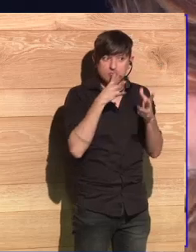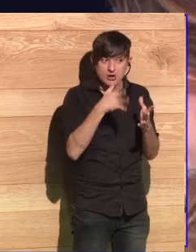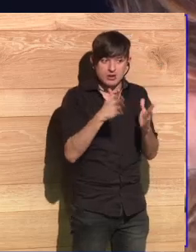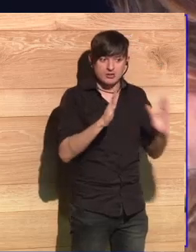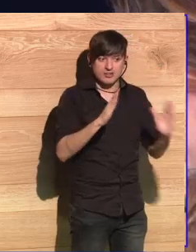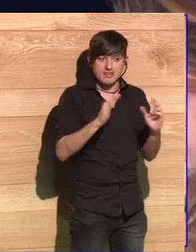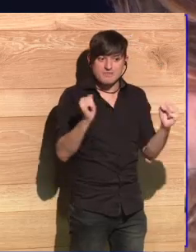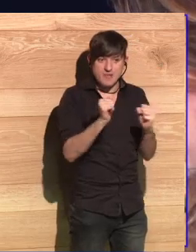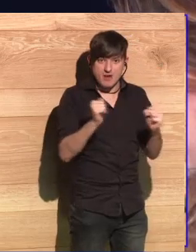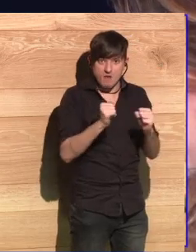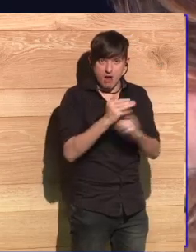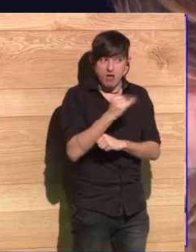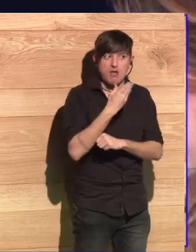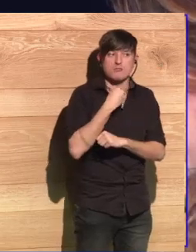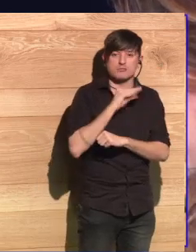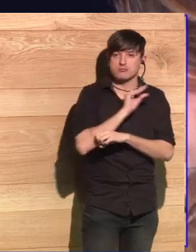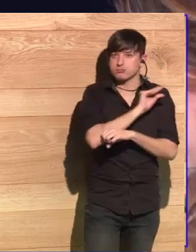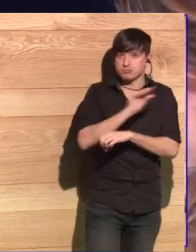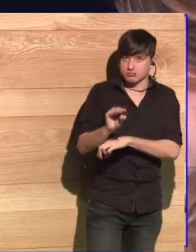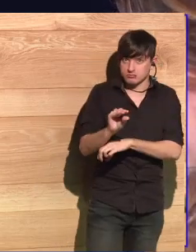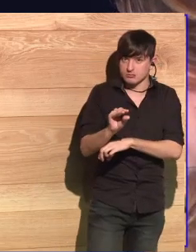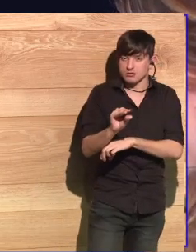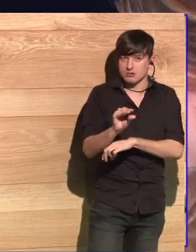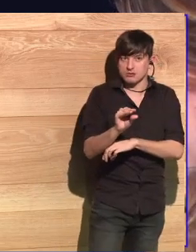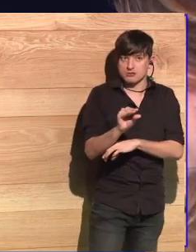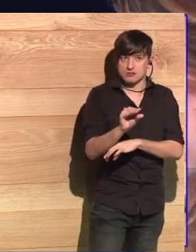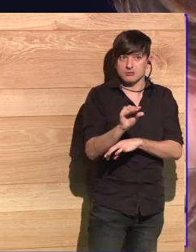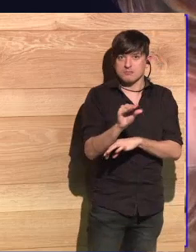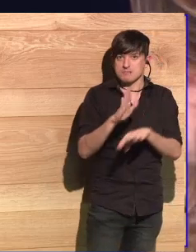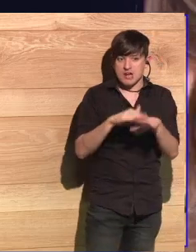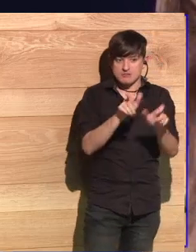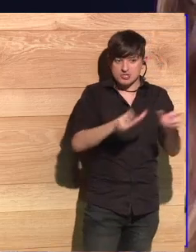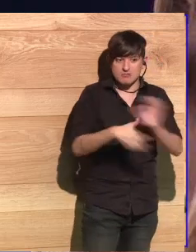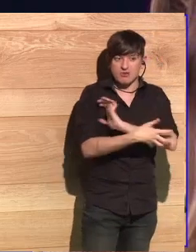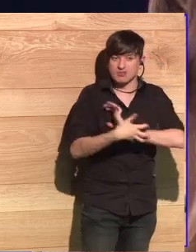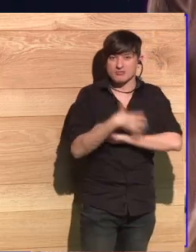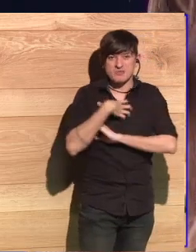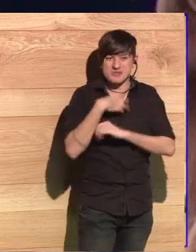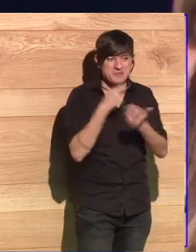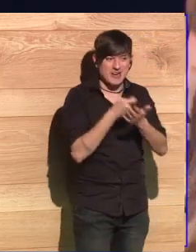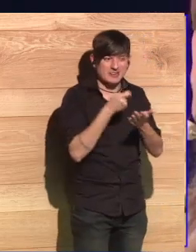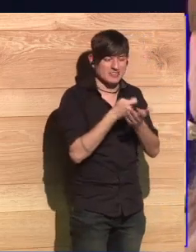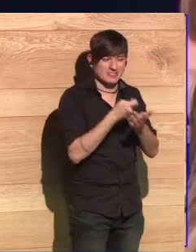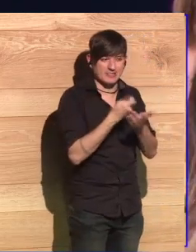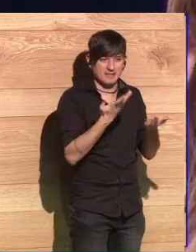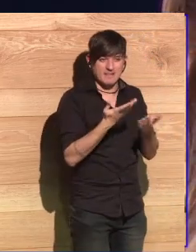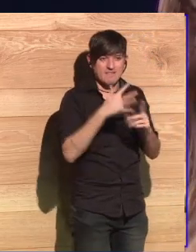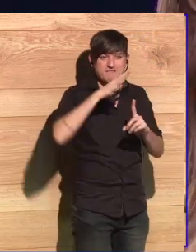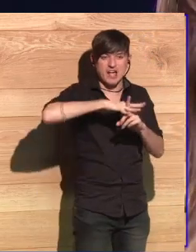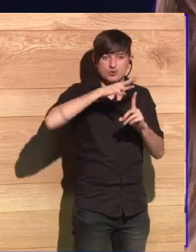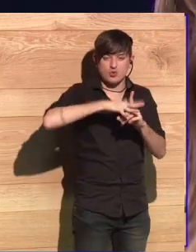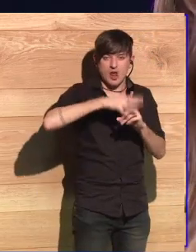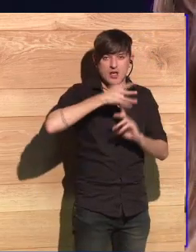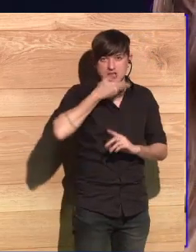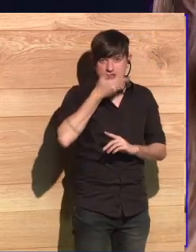that they would give to people who couldn't afford to pay their own heating bills if you owned a house. But if you didn't own a house, you